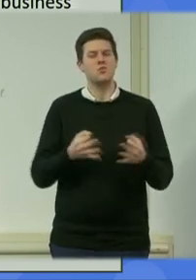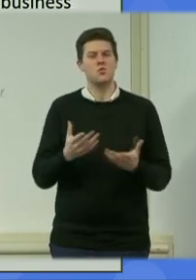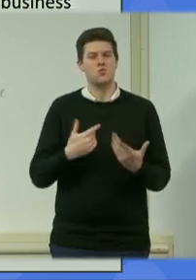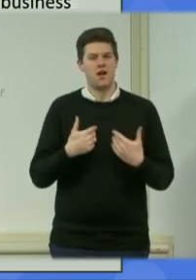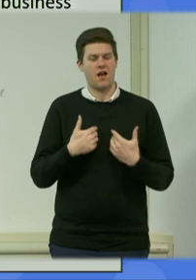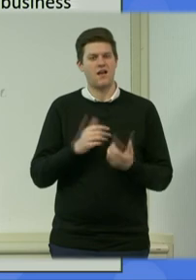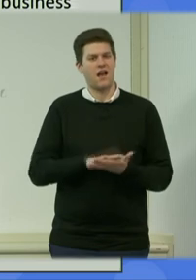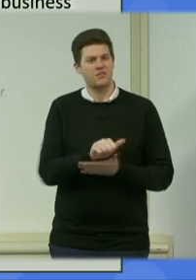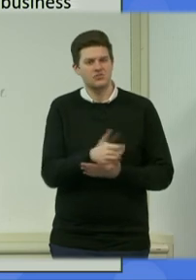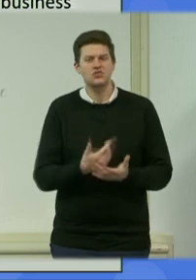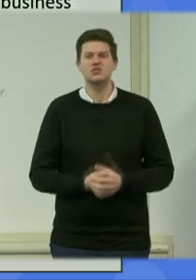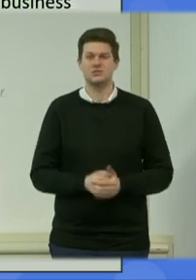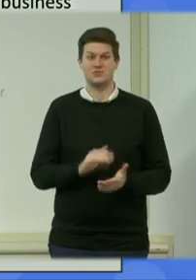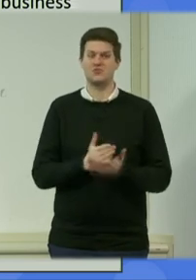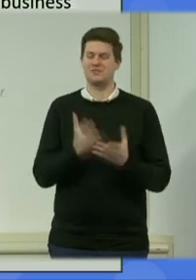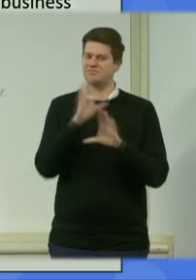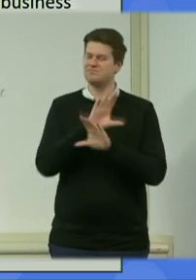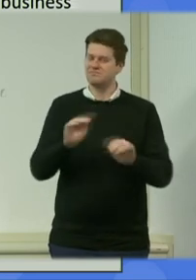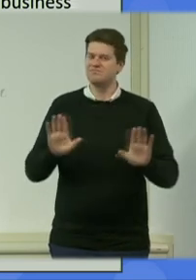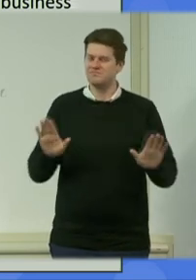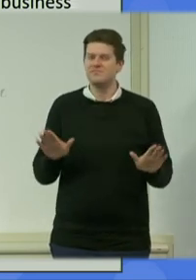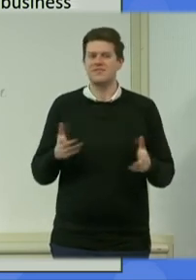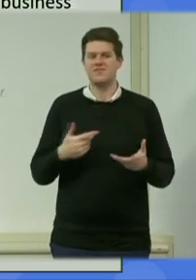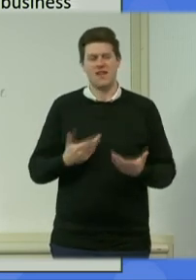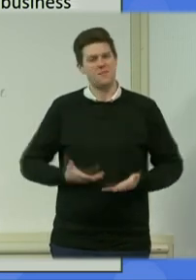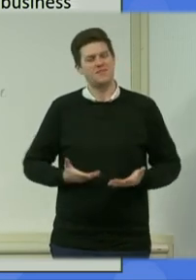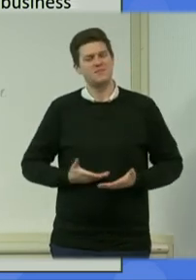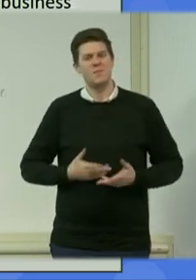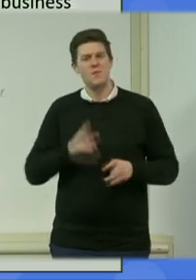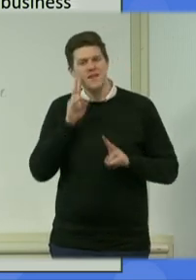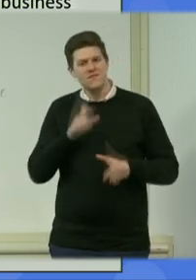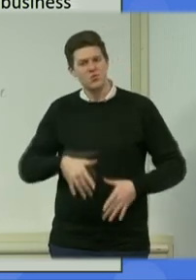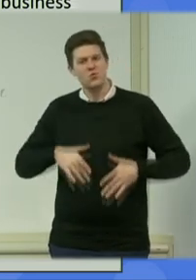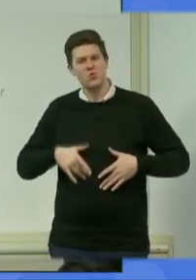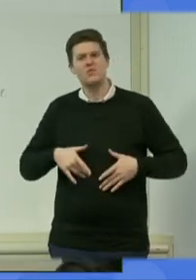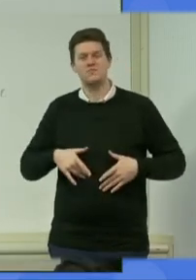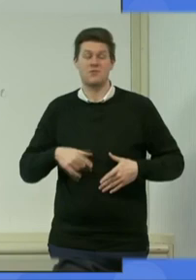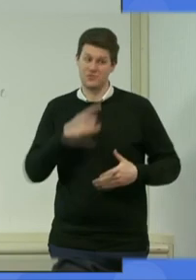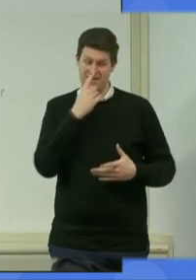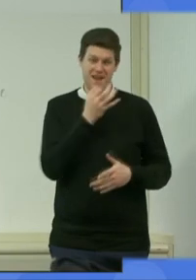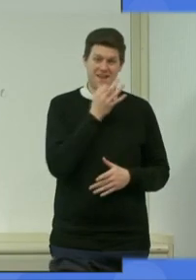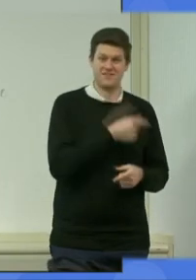here. I argue on behalf of businesses. I'm giving a business point of view. Other views are available from other people.